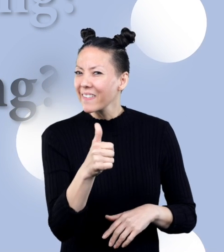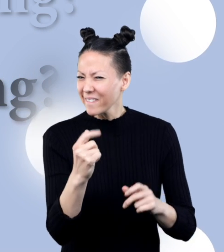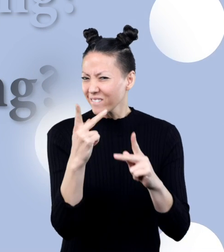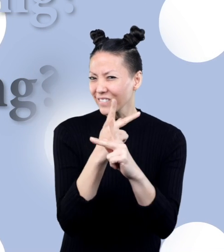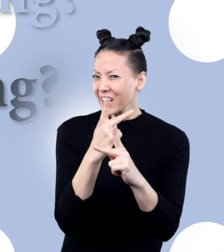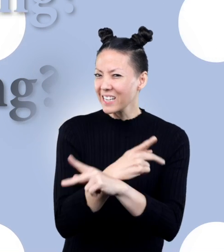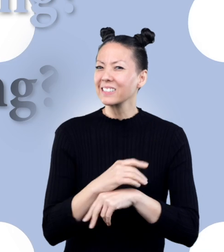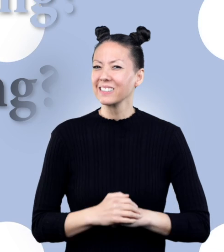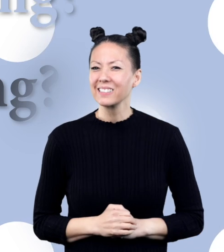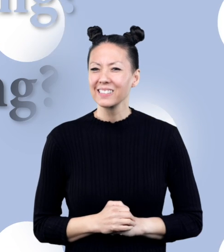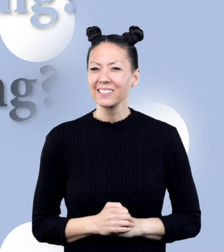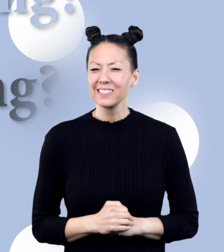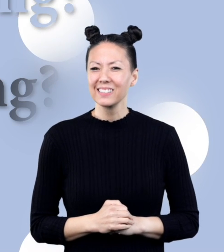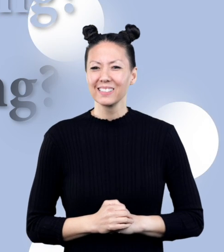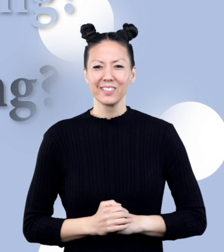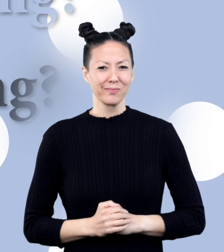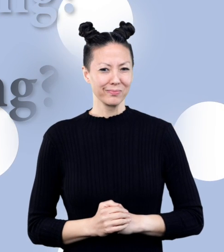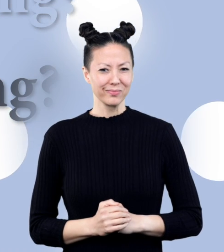your own.